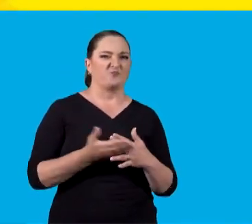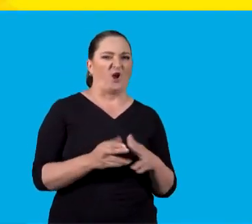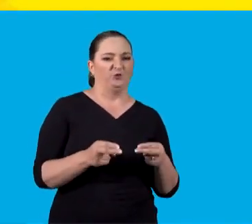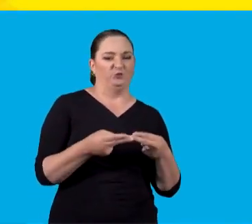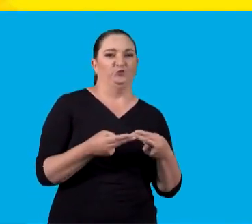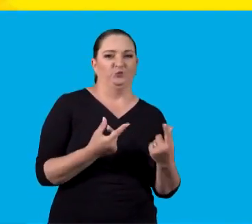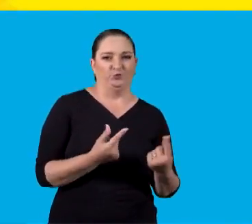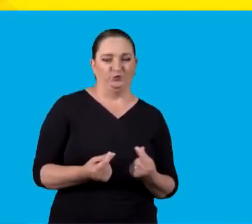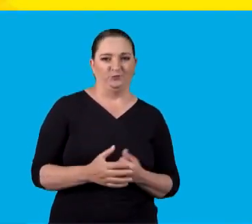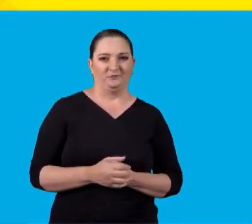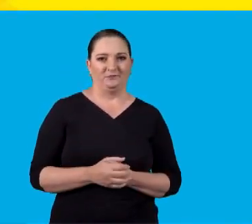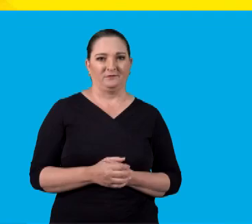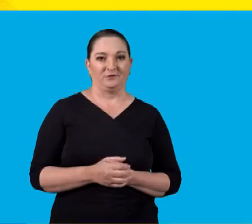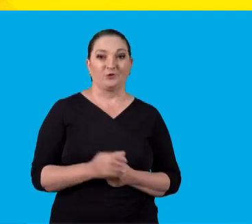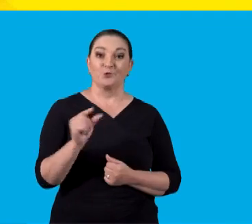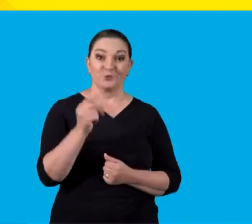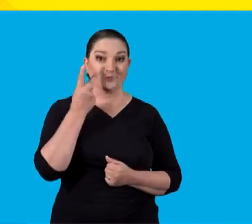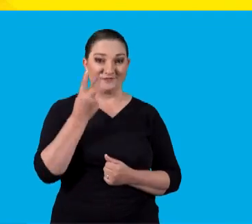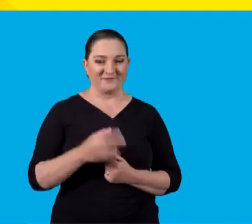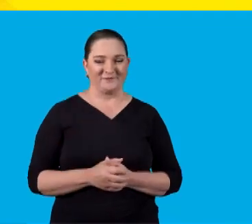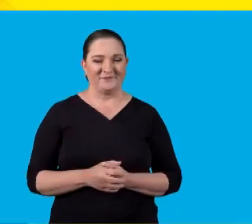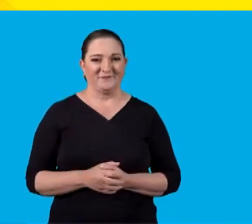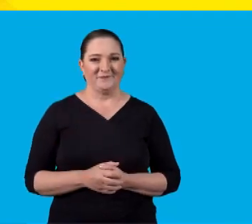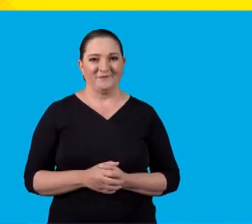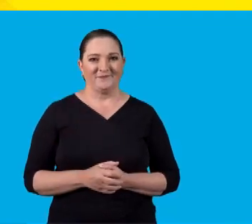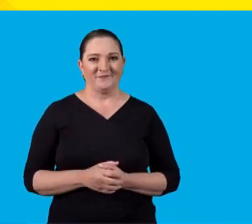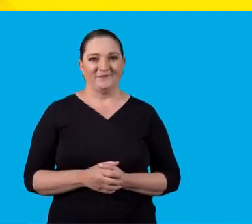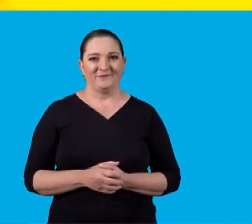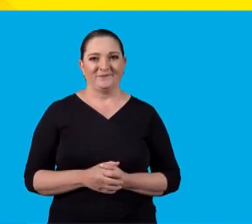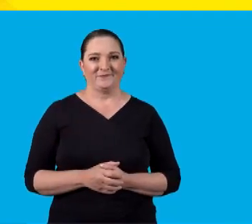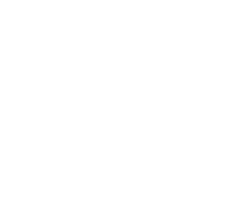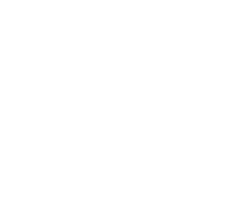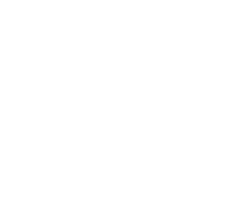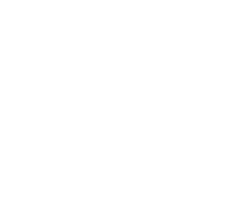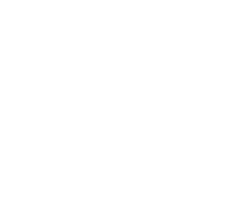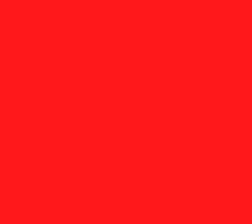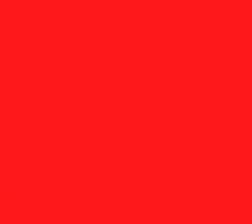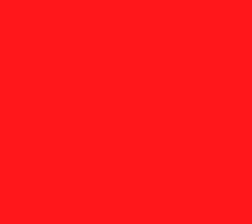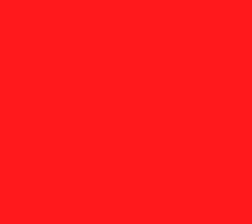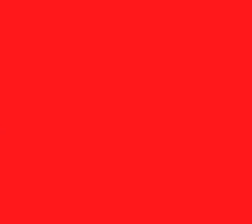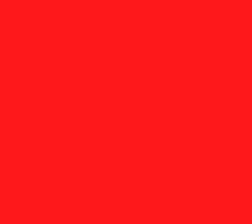break, and I will see you after this short break.